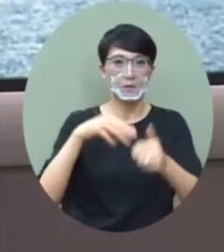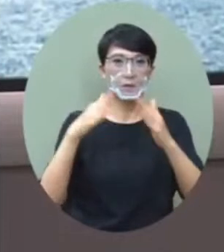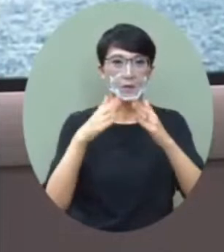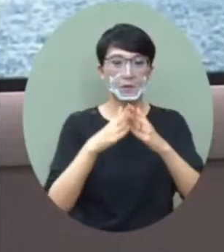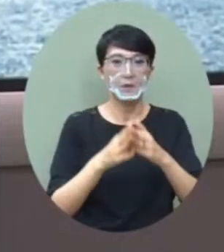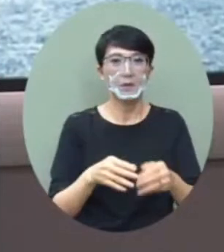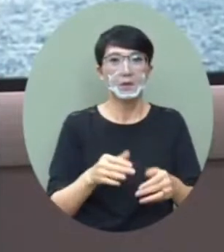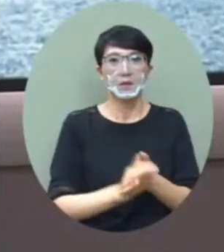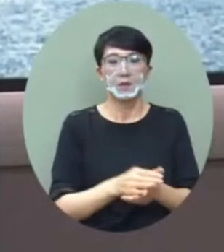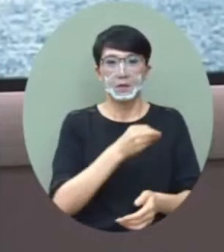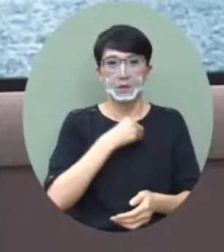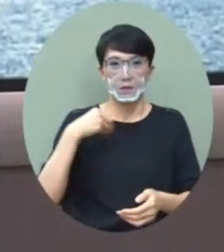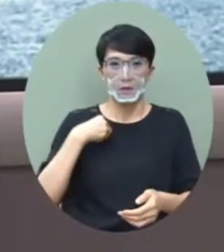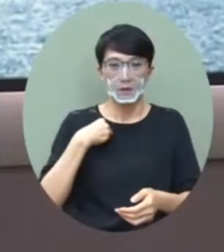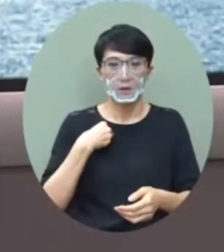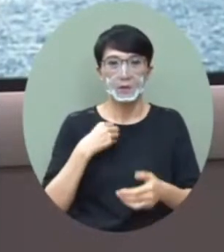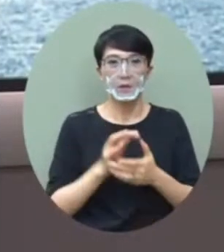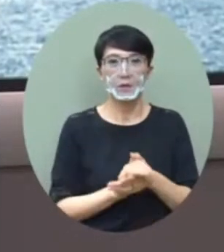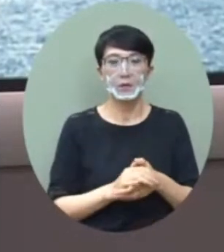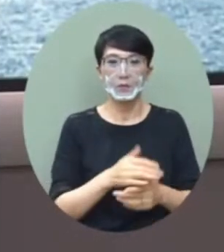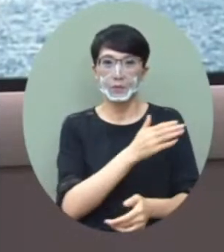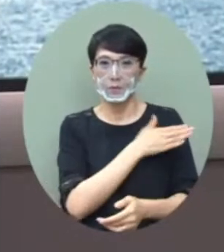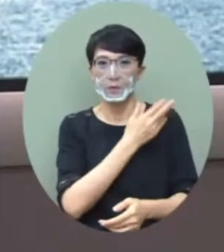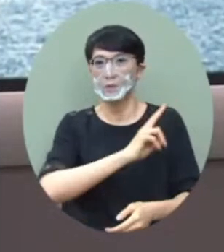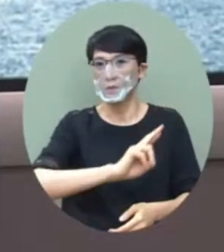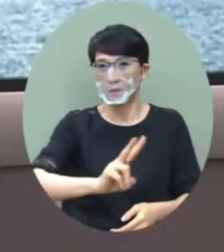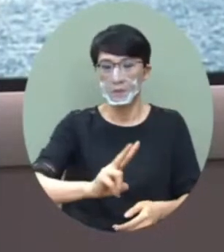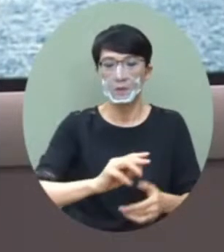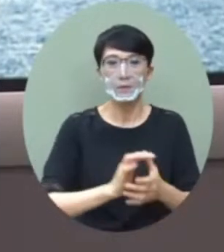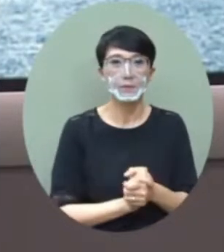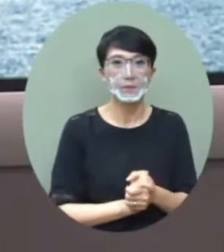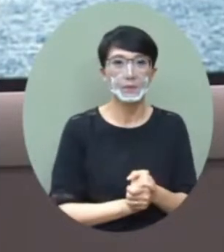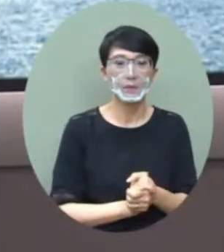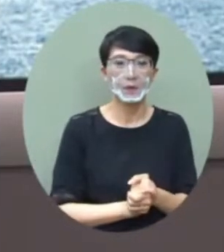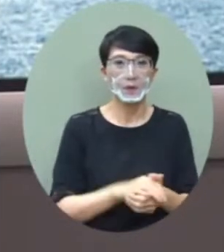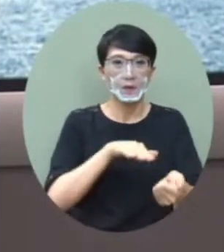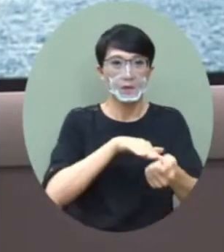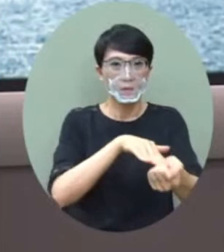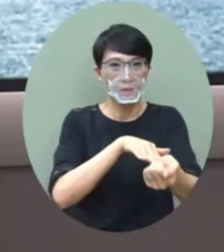they have the same status as the HA's employees.